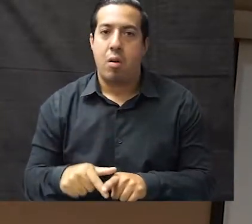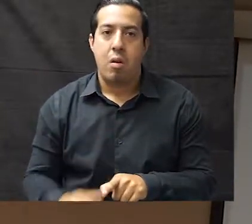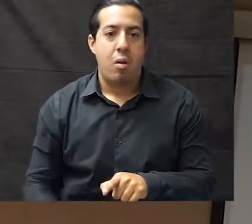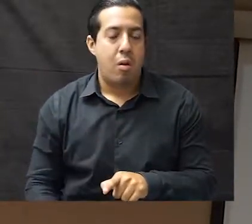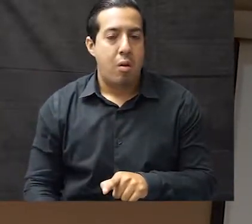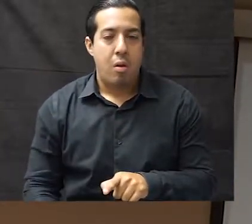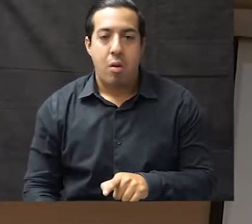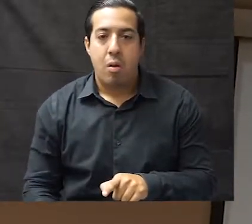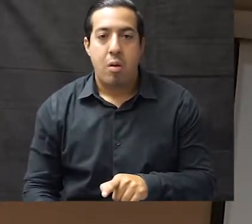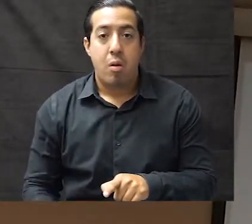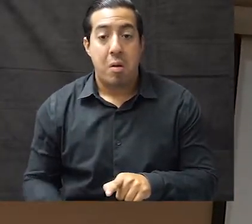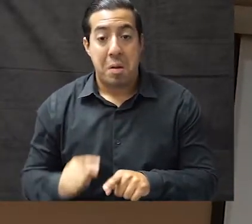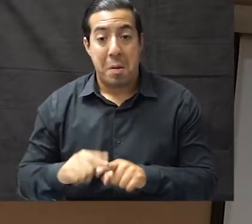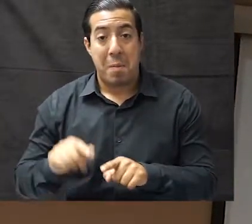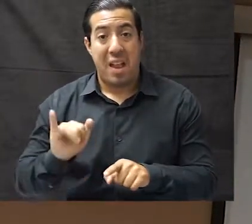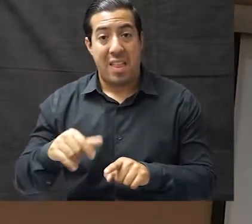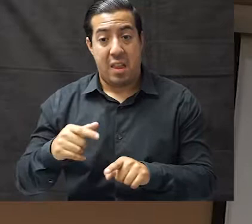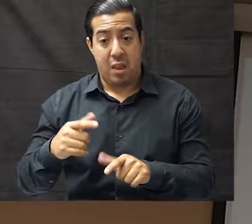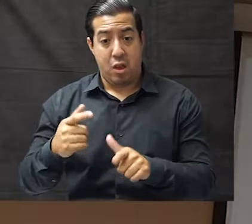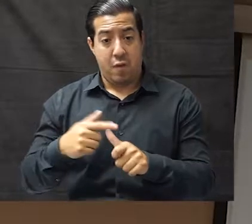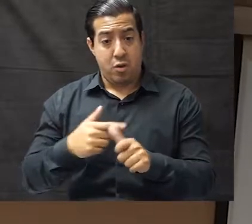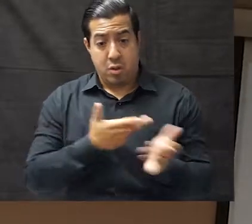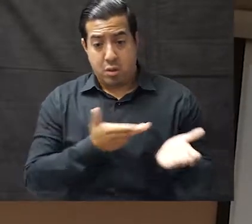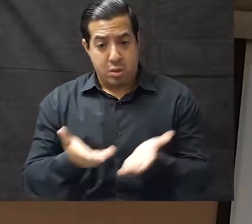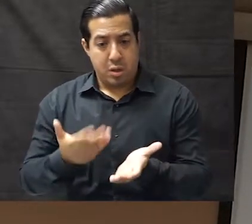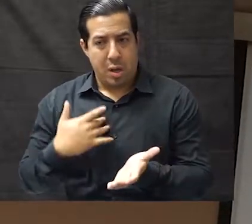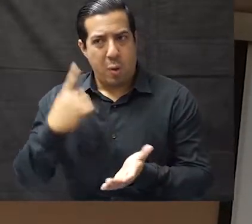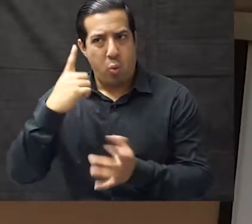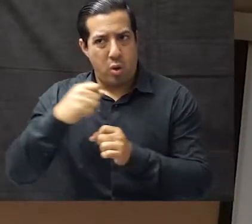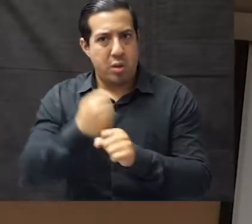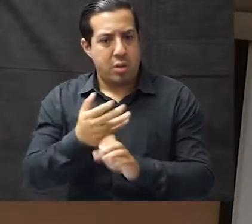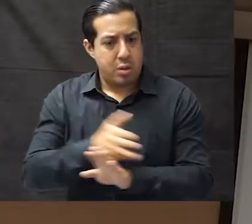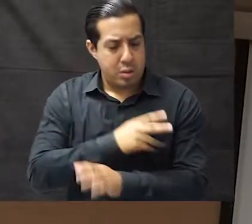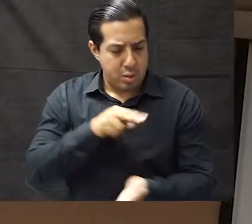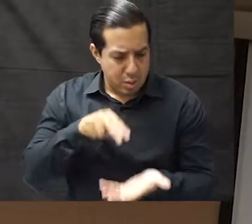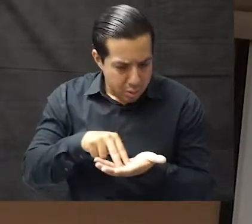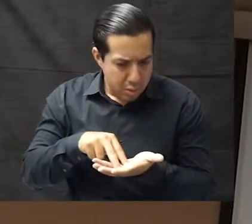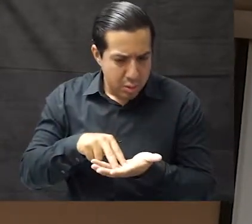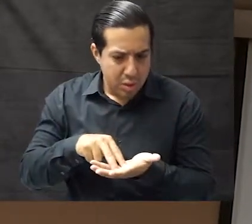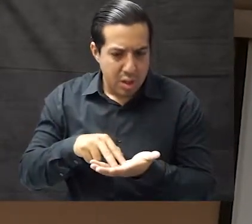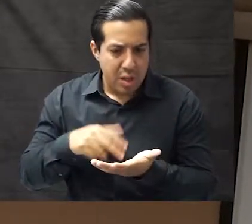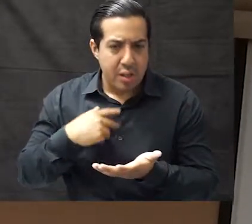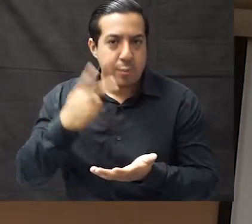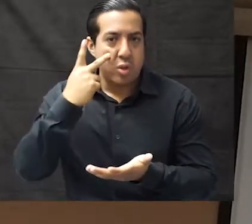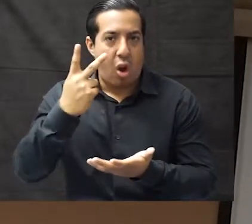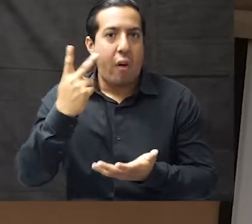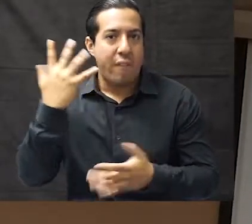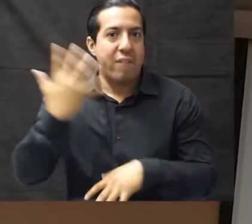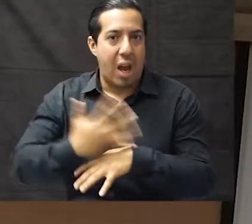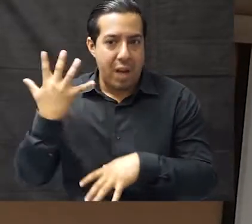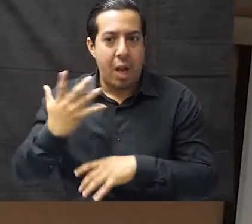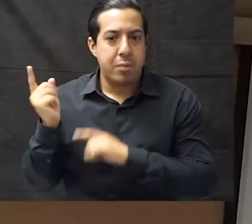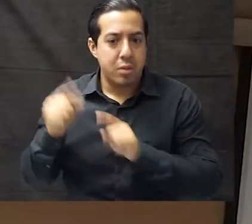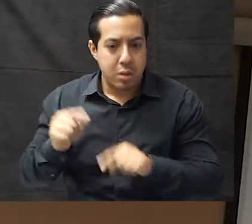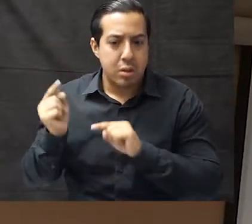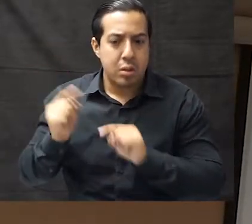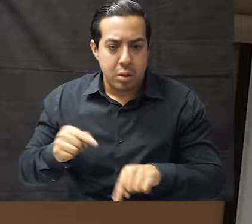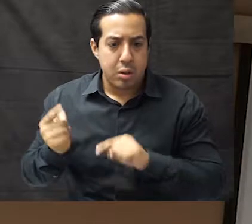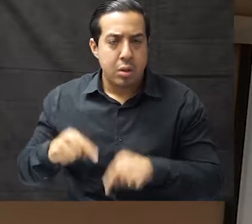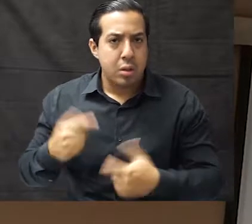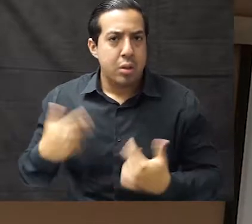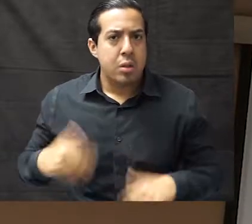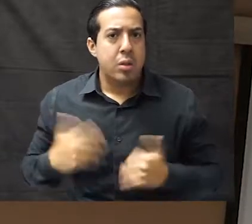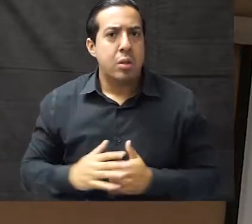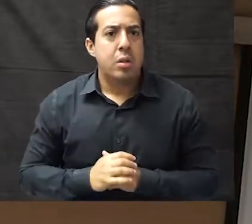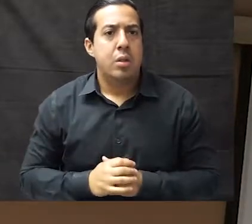a typical Xanax pill looks like. But that Xanax pill has fentanyl in it. Okay, note to self, if you are buying your pharmaceuticals